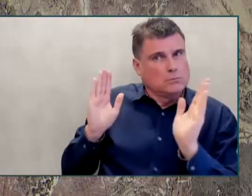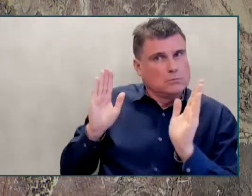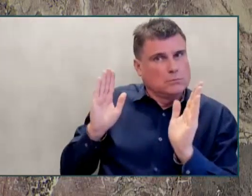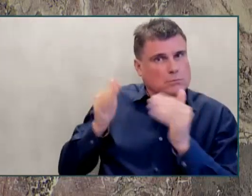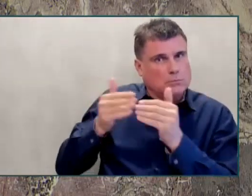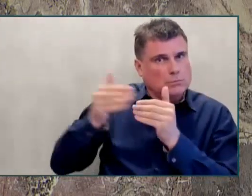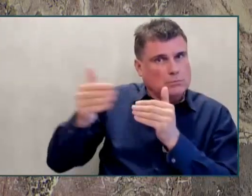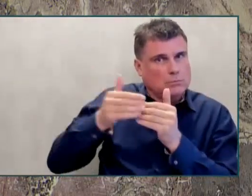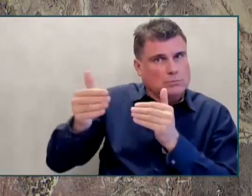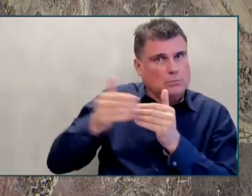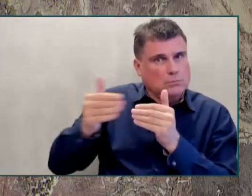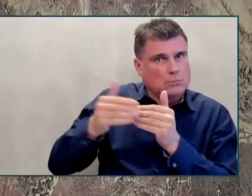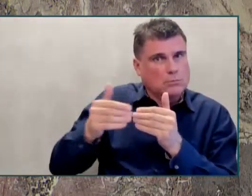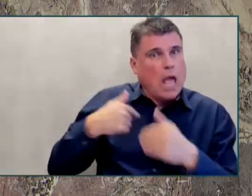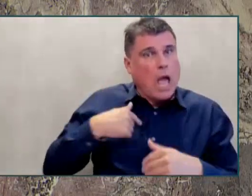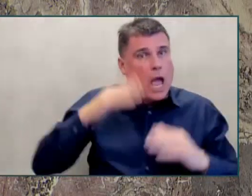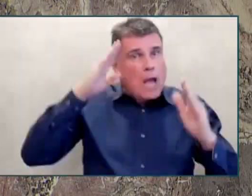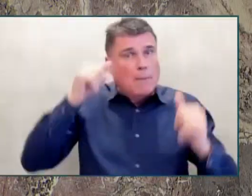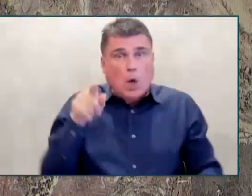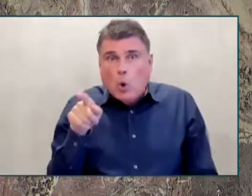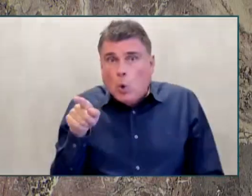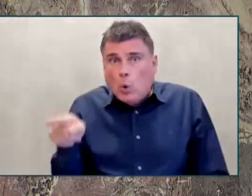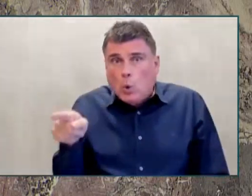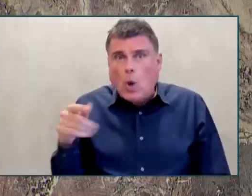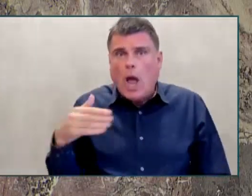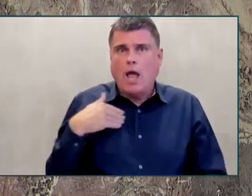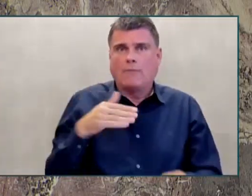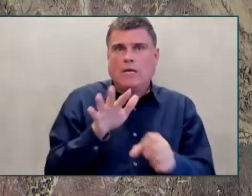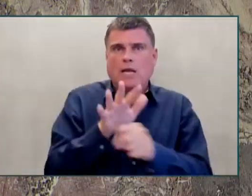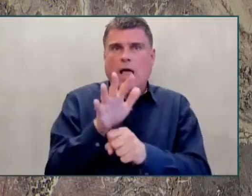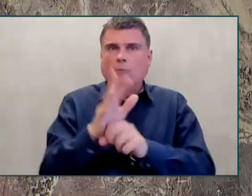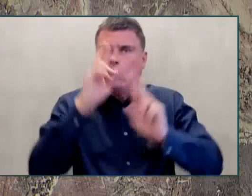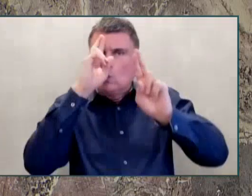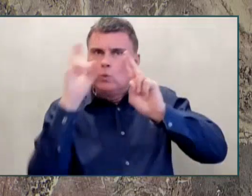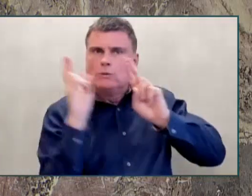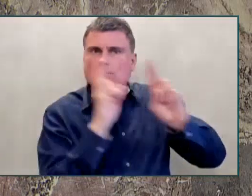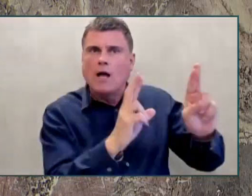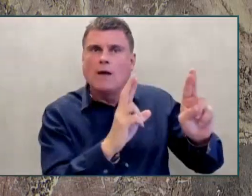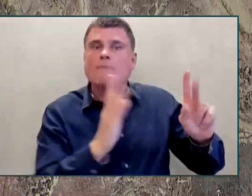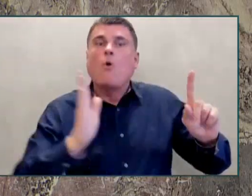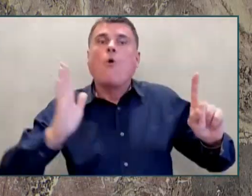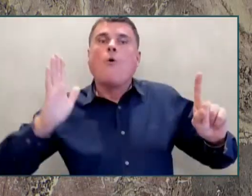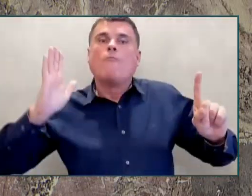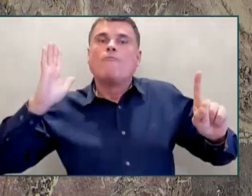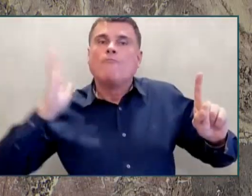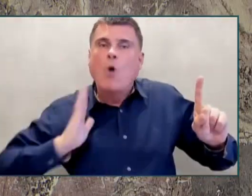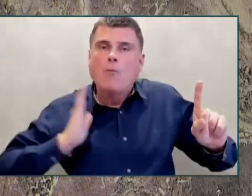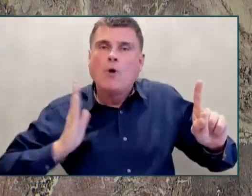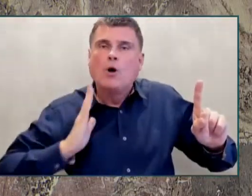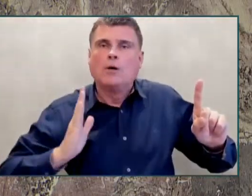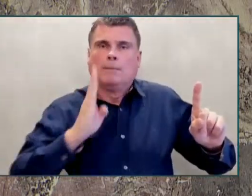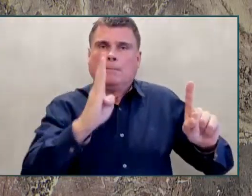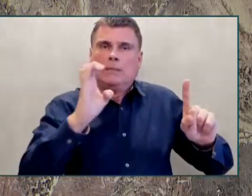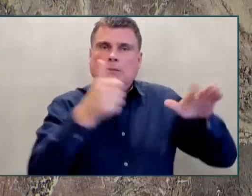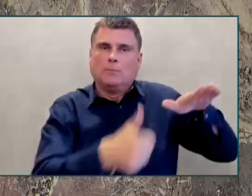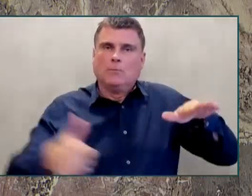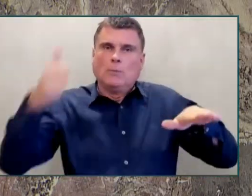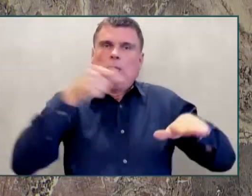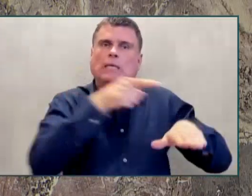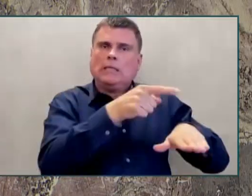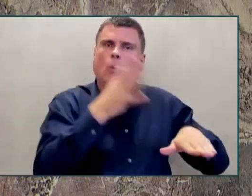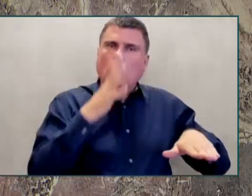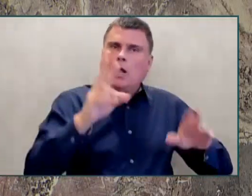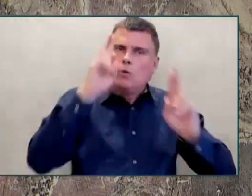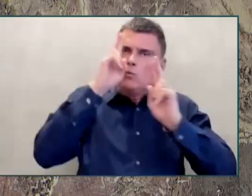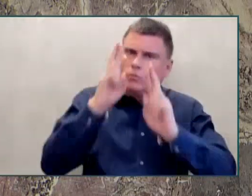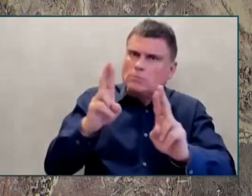that he, having been leader of a government that brought in such an important piece of legislation, would not violate